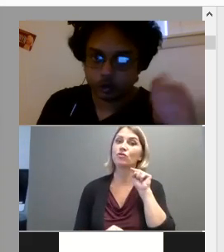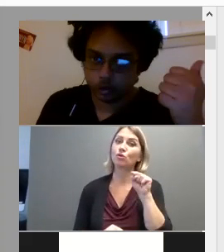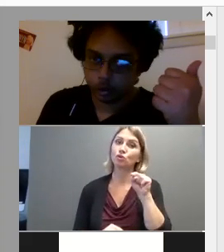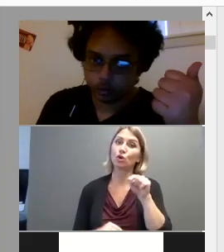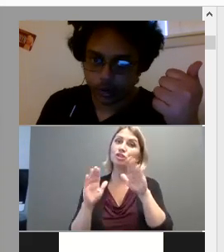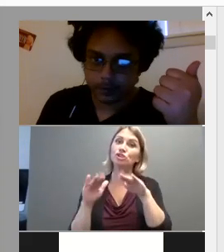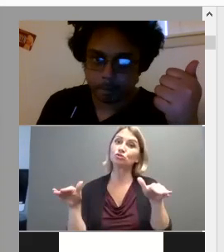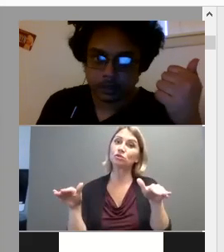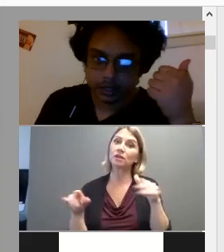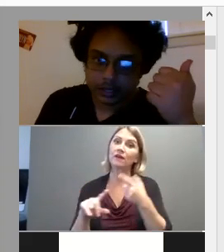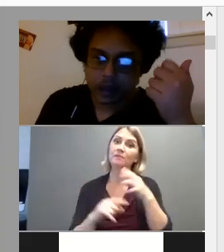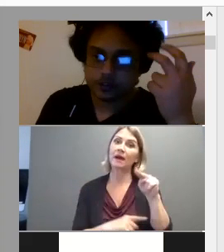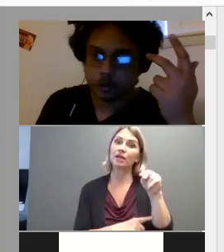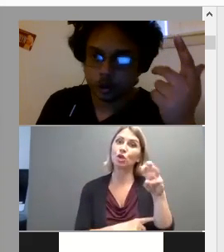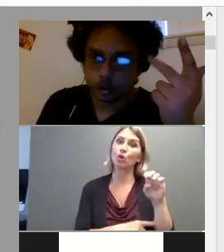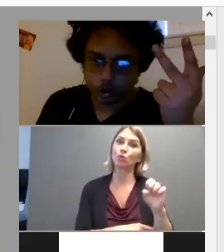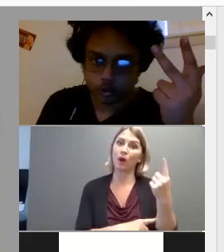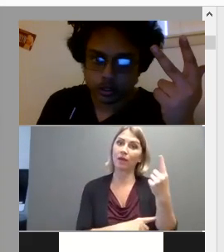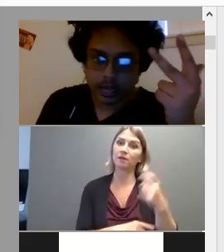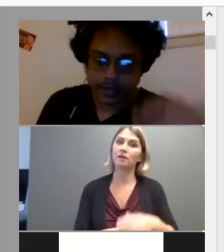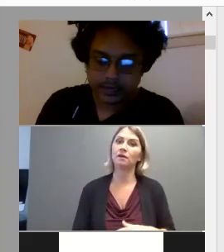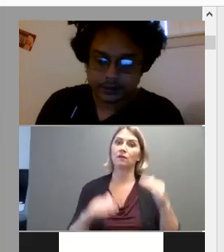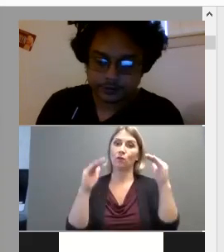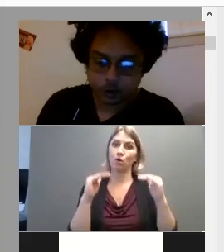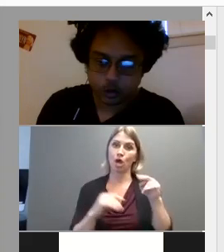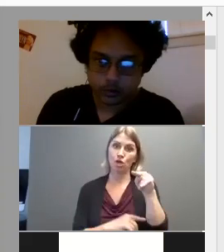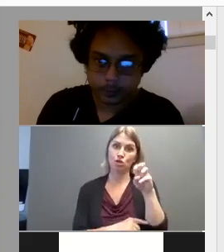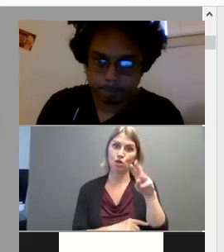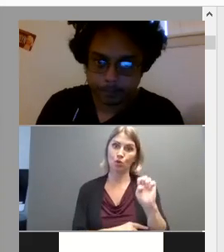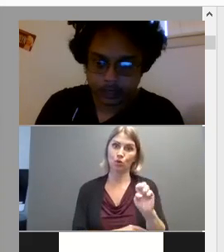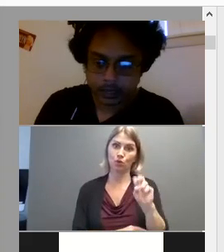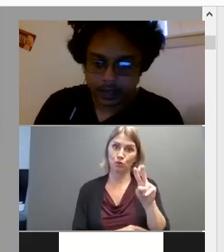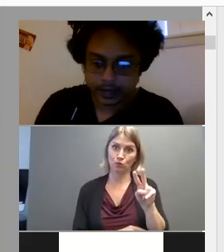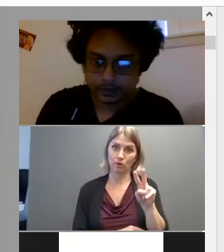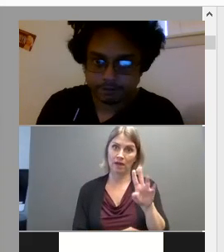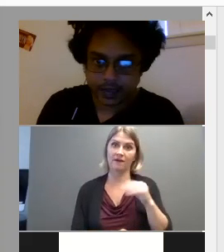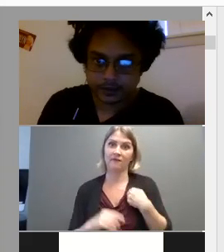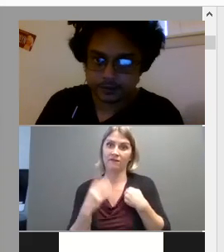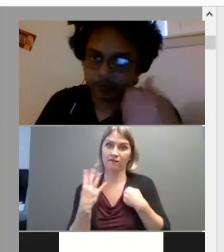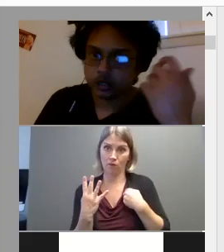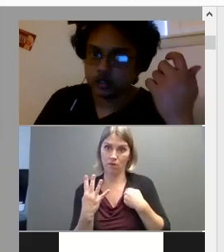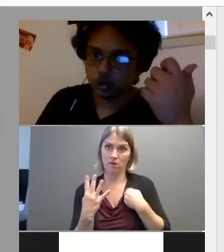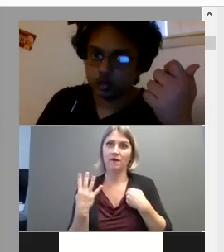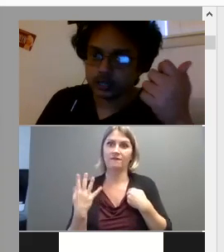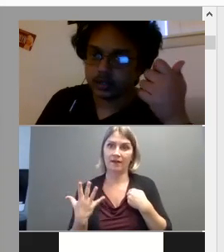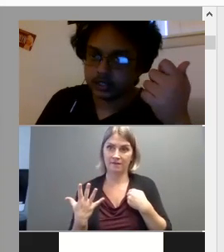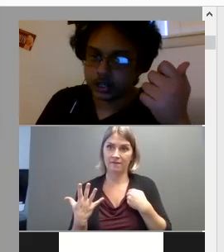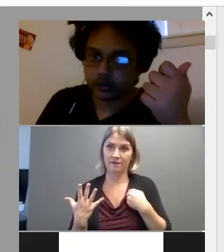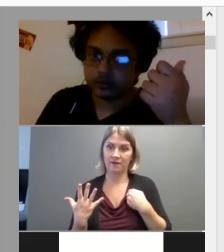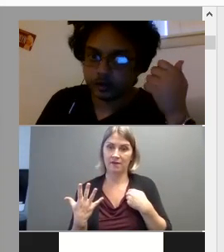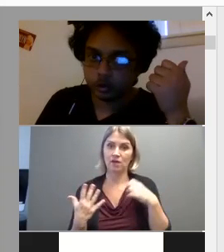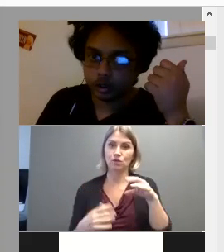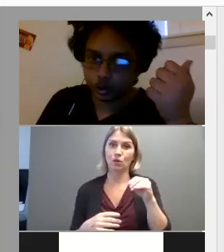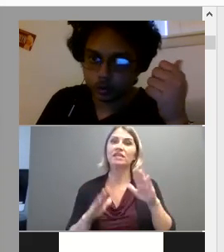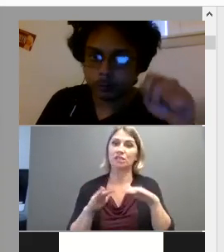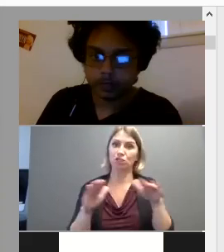for my node 1. Now for node 2, I can have 4, I can have 5. So those are the